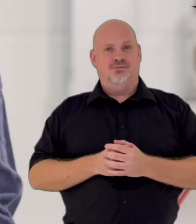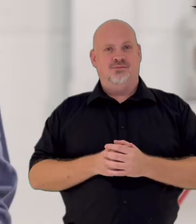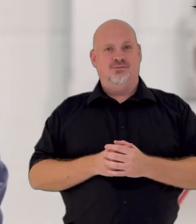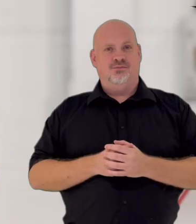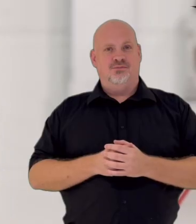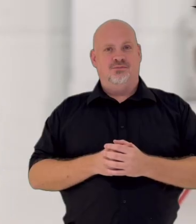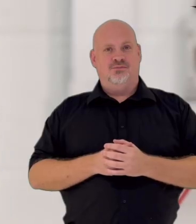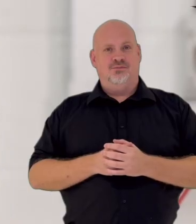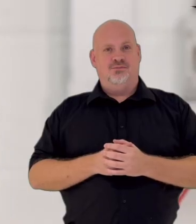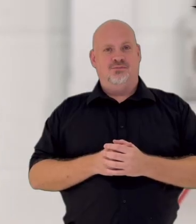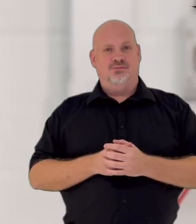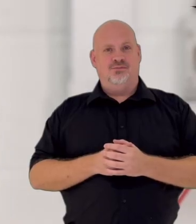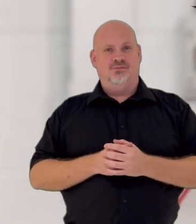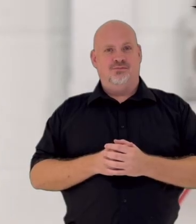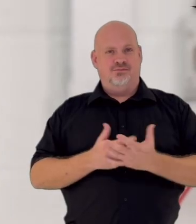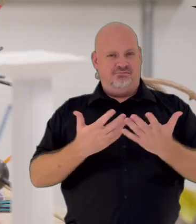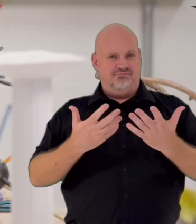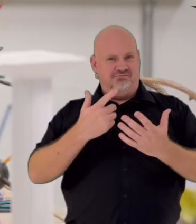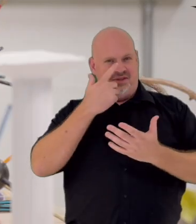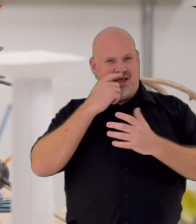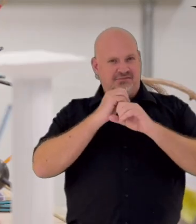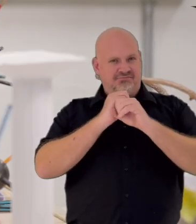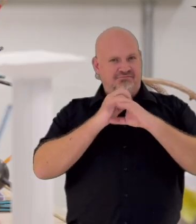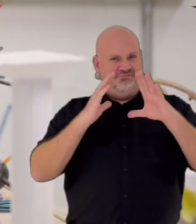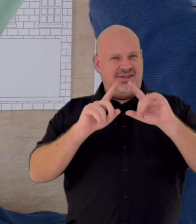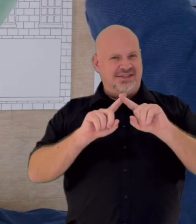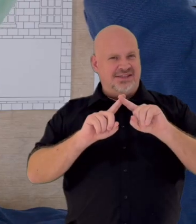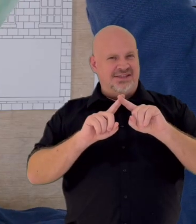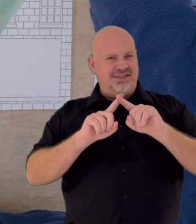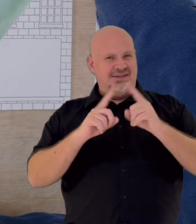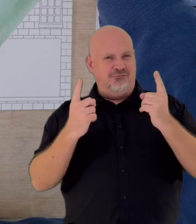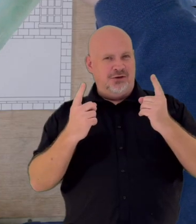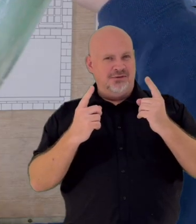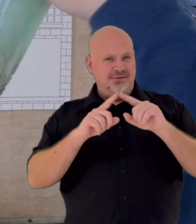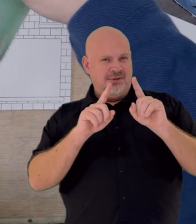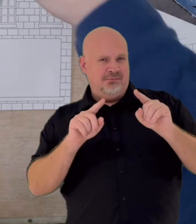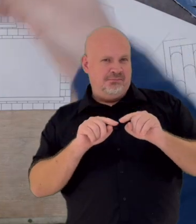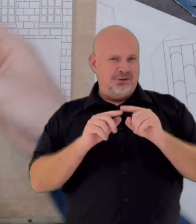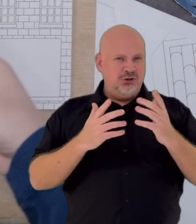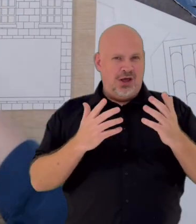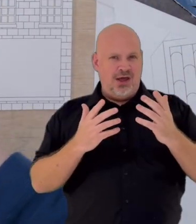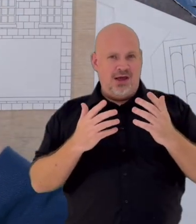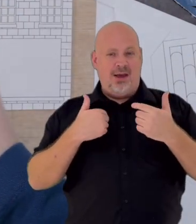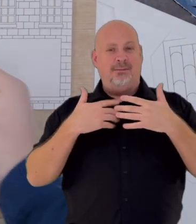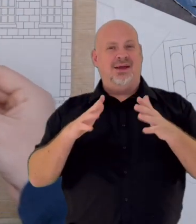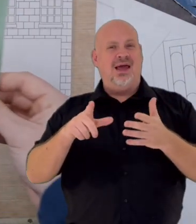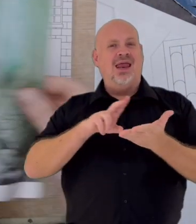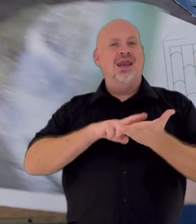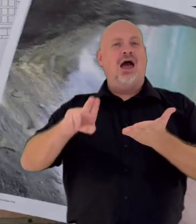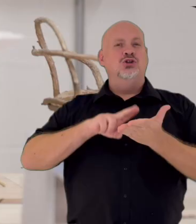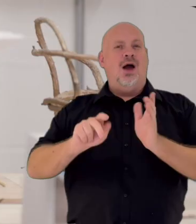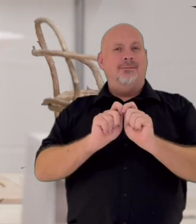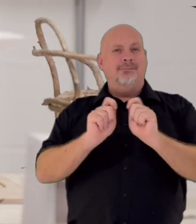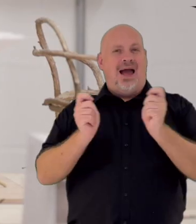And then think about different images we can go in. I collected these bits of paper from a nature magazine.